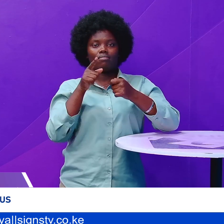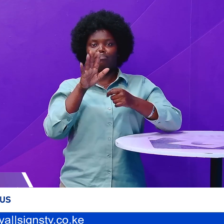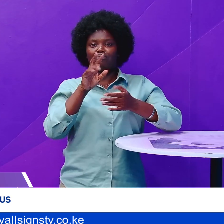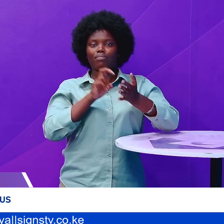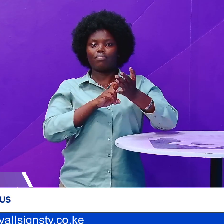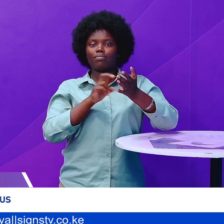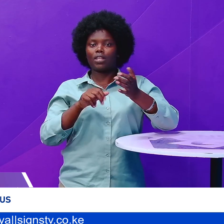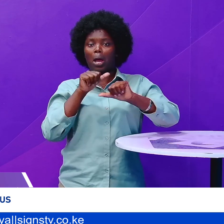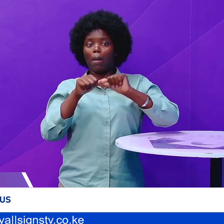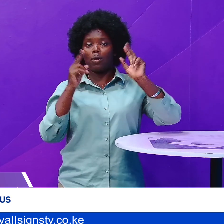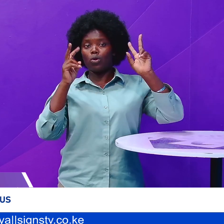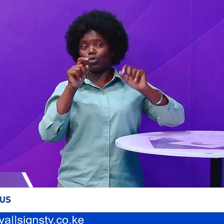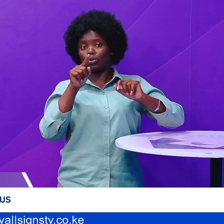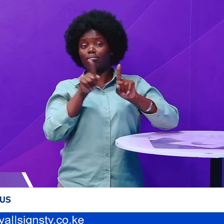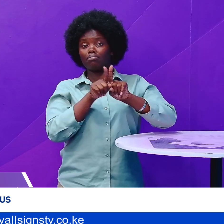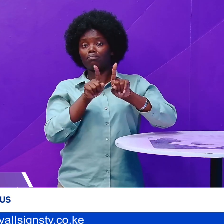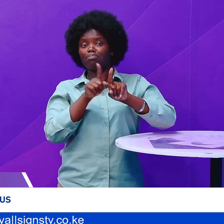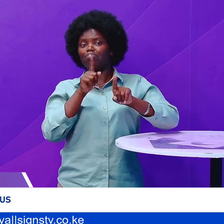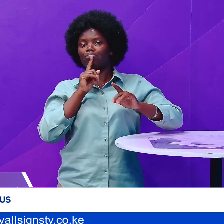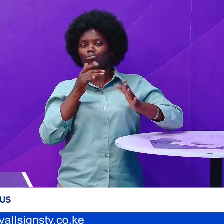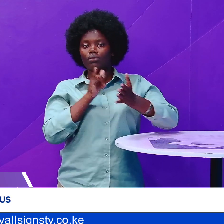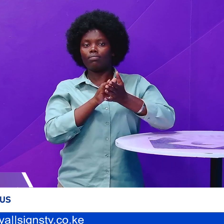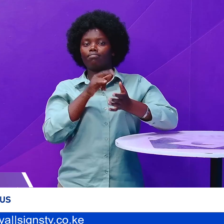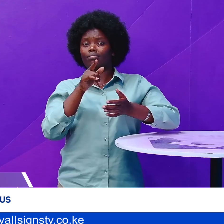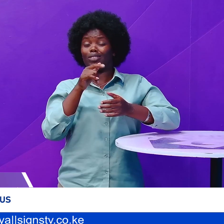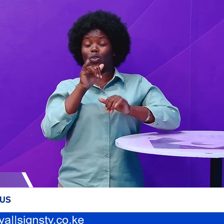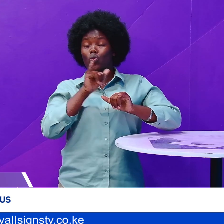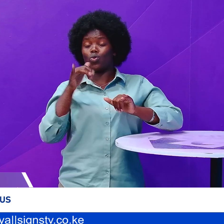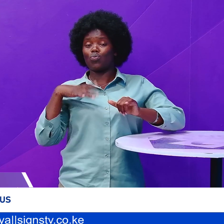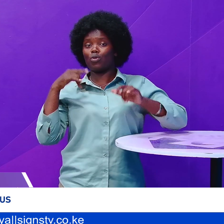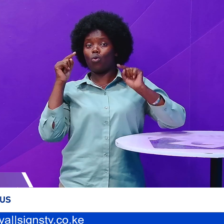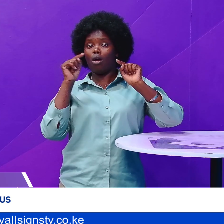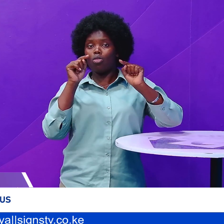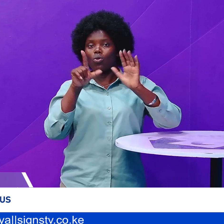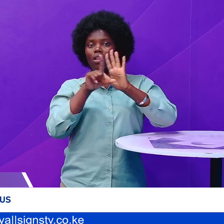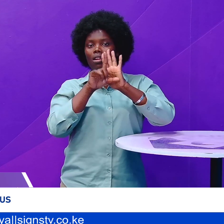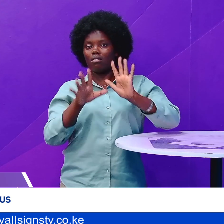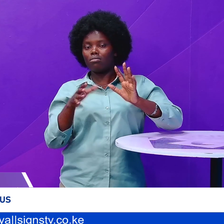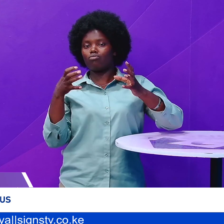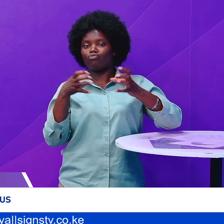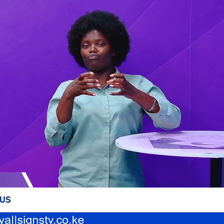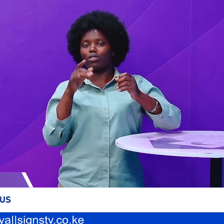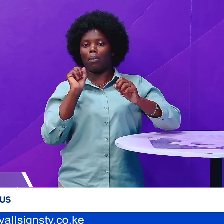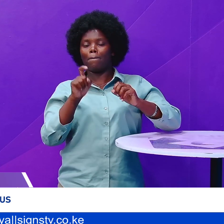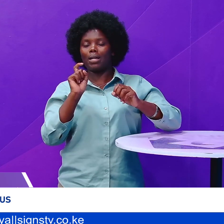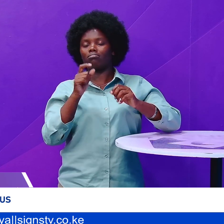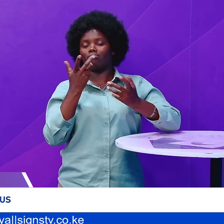claim scandal. He was responding to calls from lawmakers demanding his resignation over the matter.